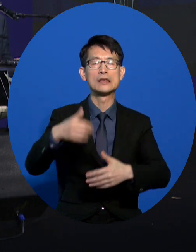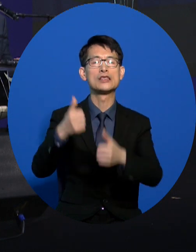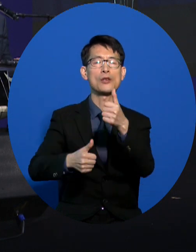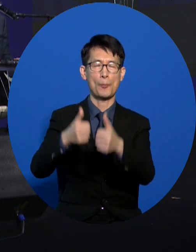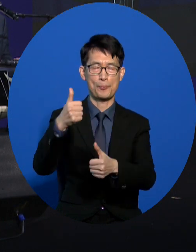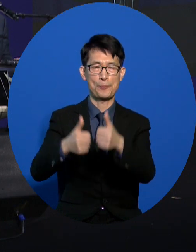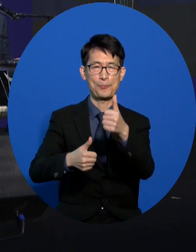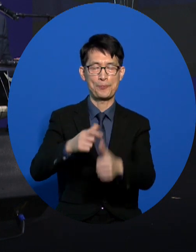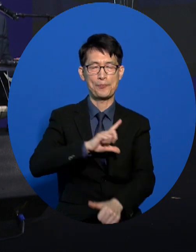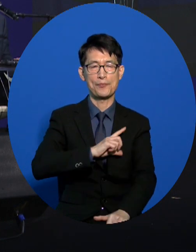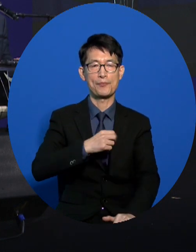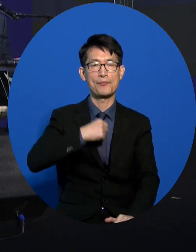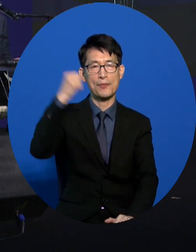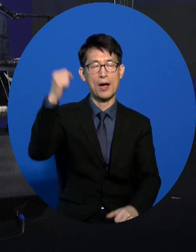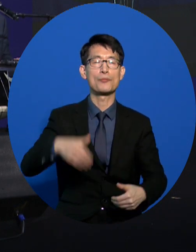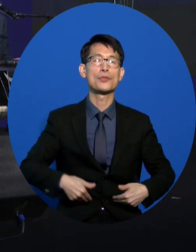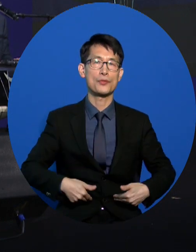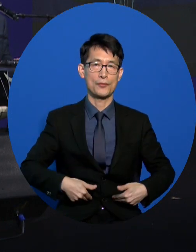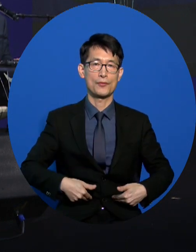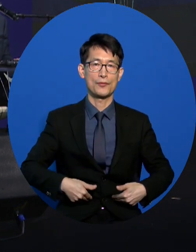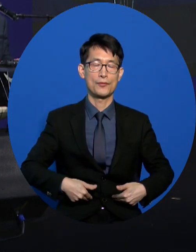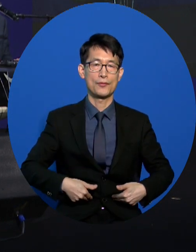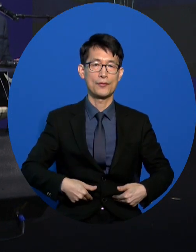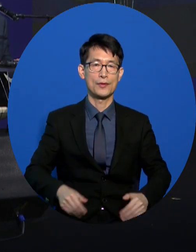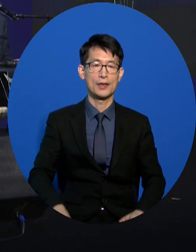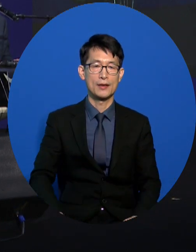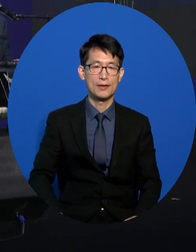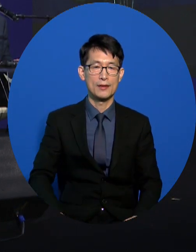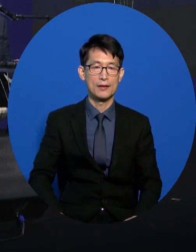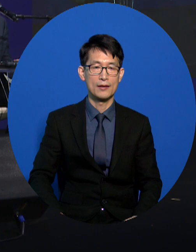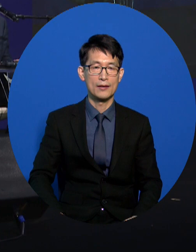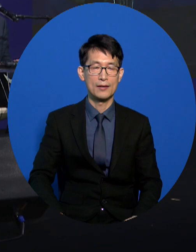they of course have to get their driver's license.